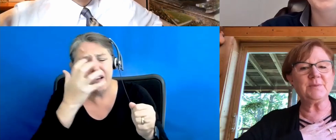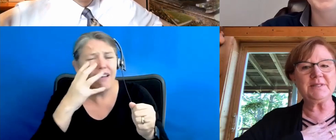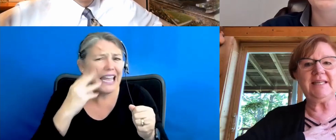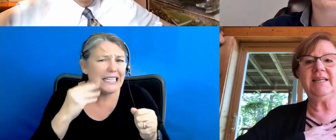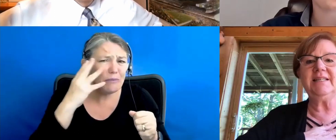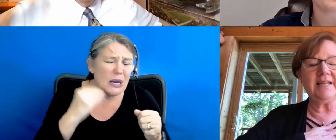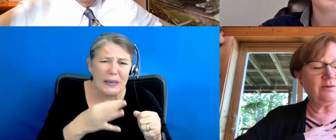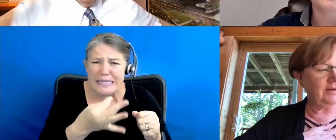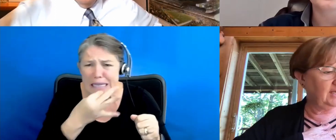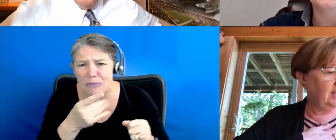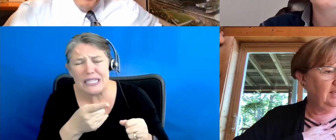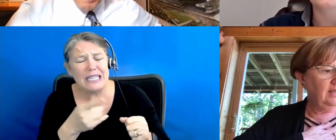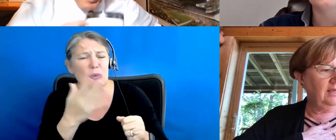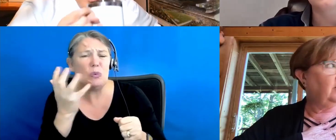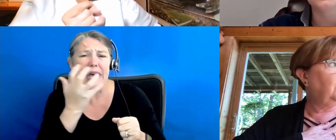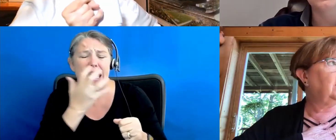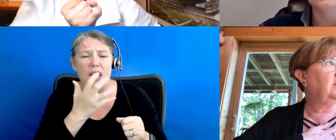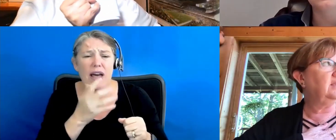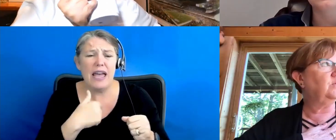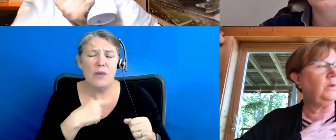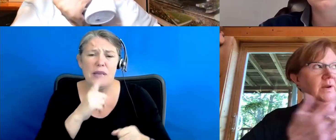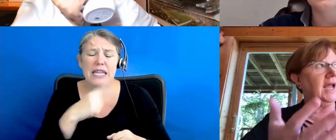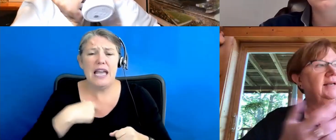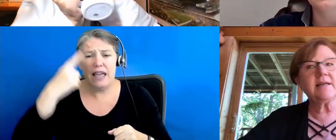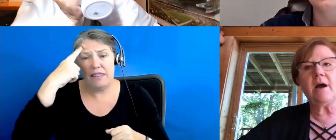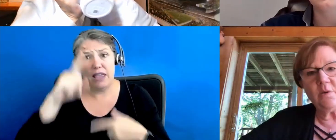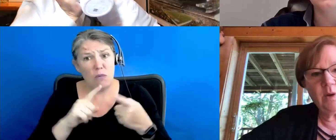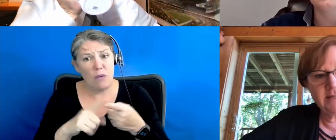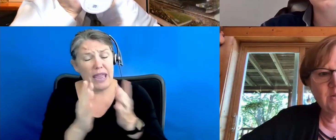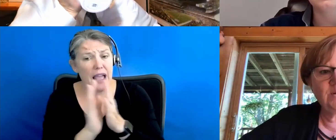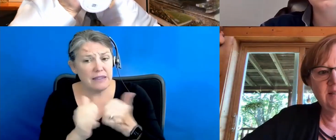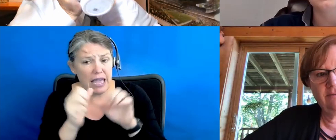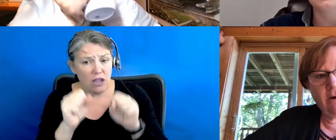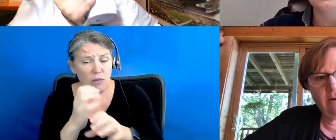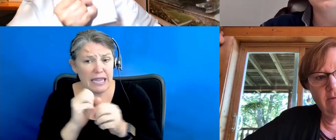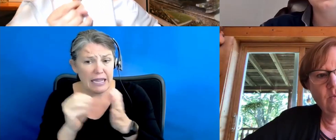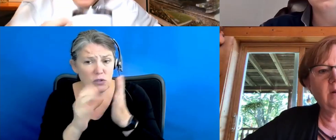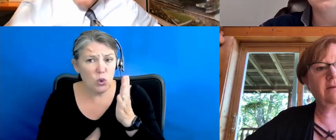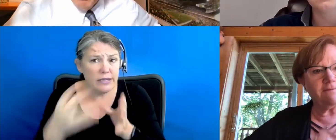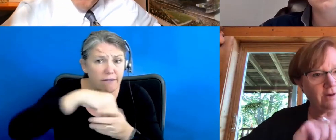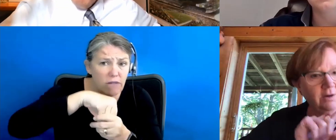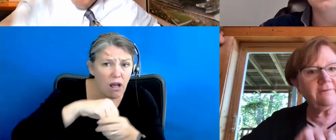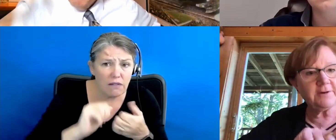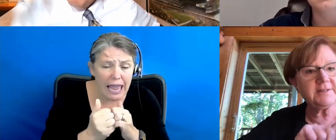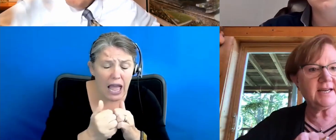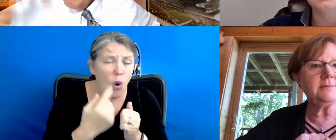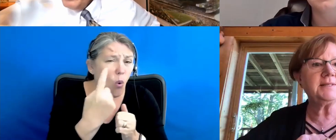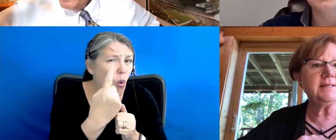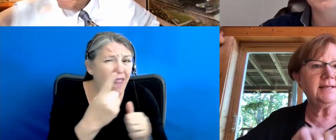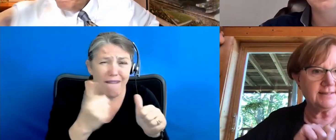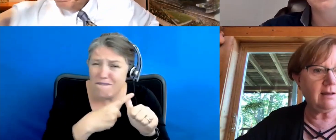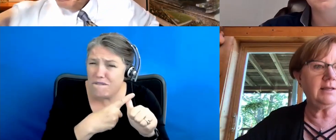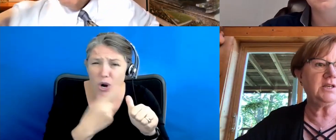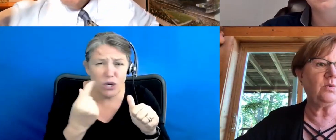and expertise. And I really, I think, when we ask, how can we get students involved? One of the very first